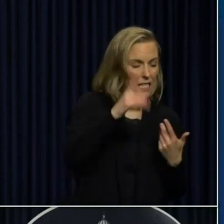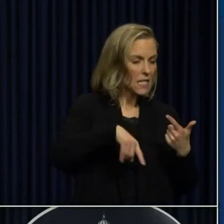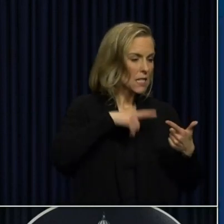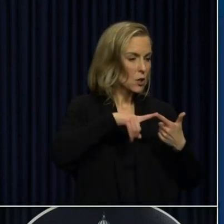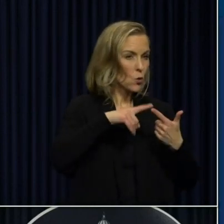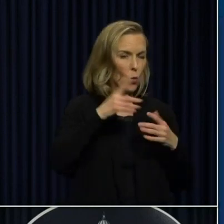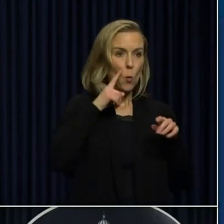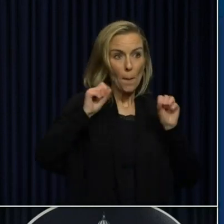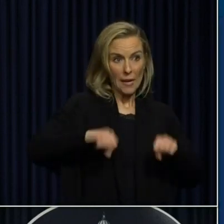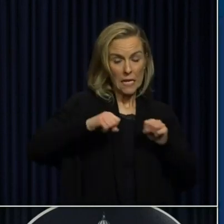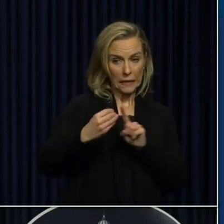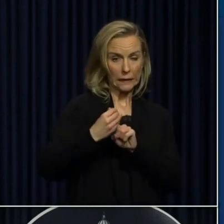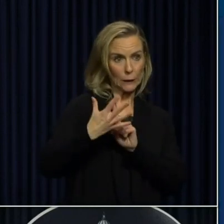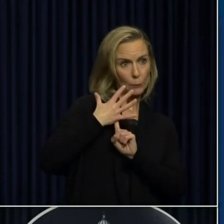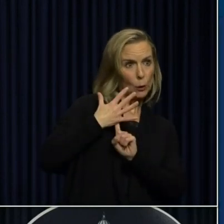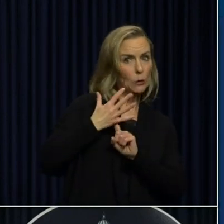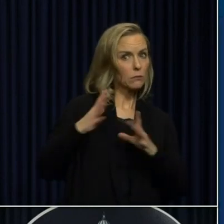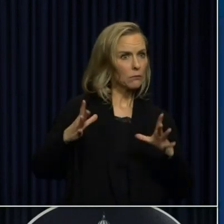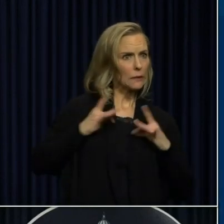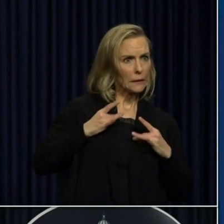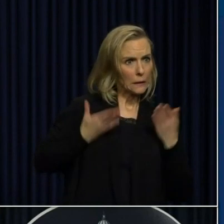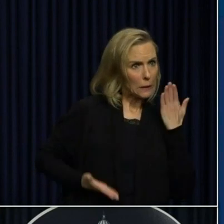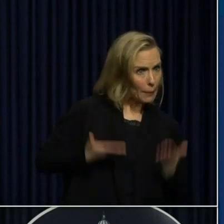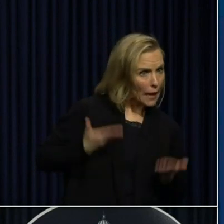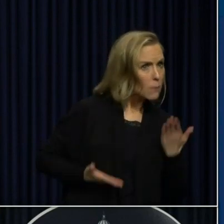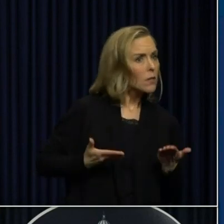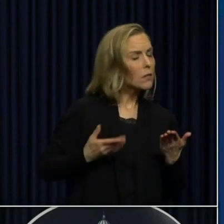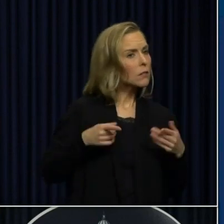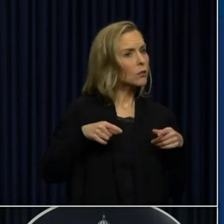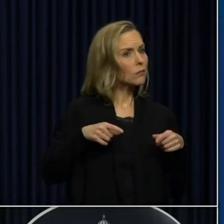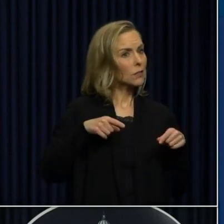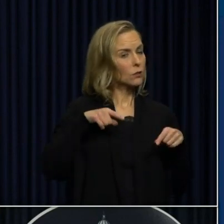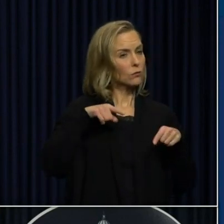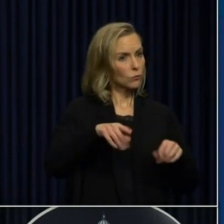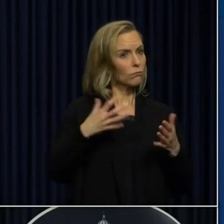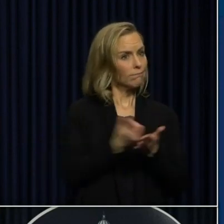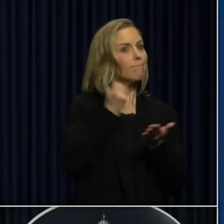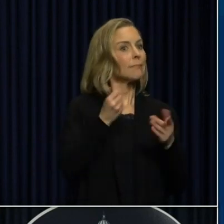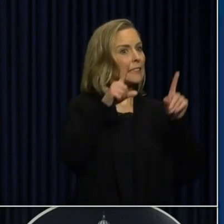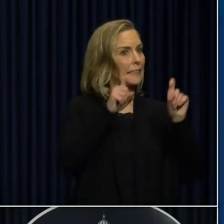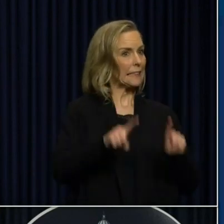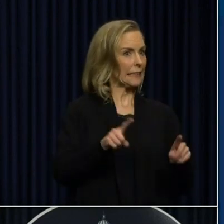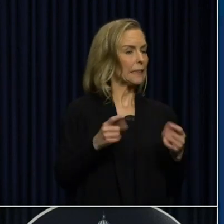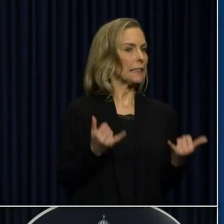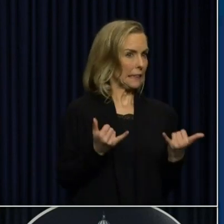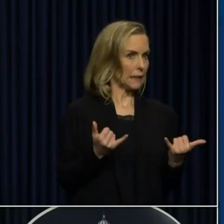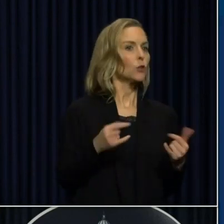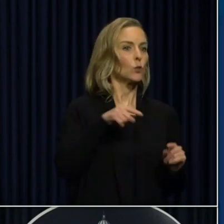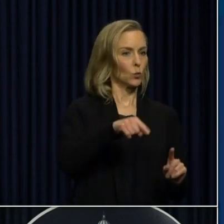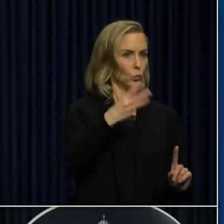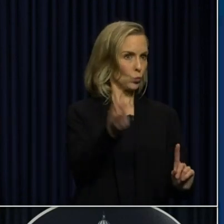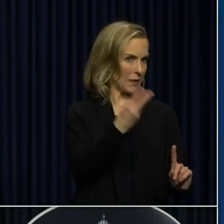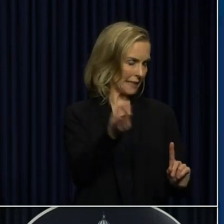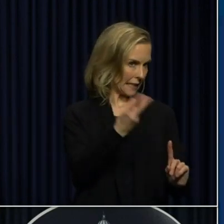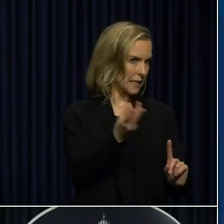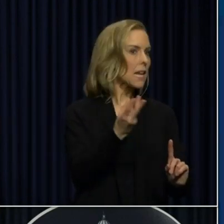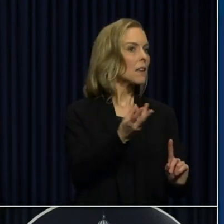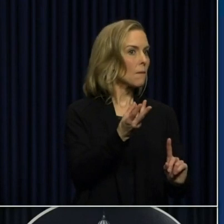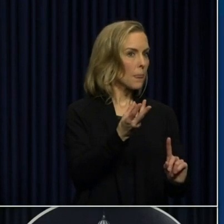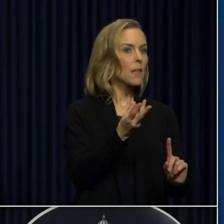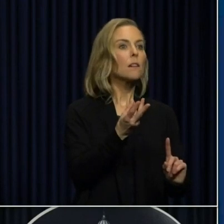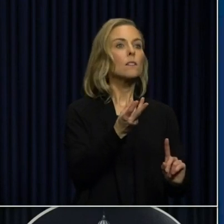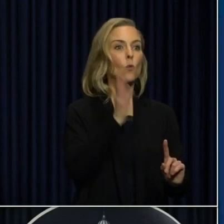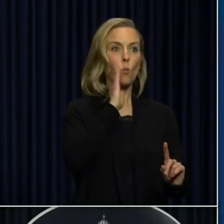have been exposed or think that they have been exposed through these testing sites. This coming Wednesday, we'll have